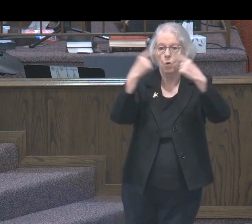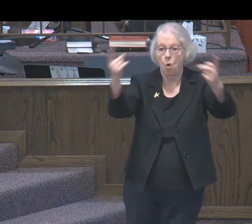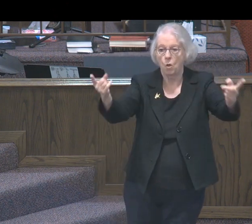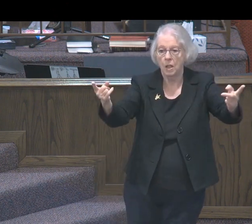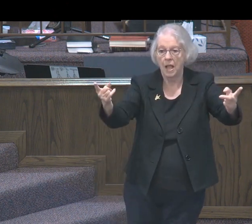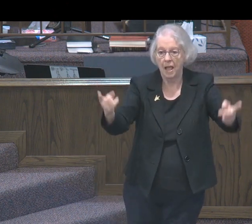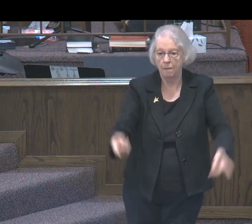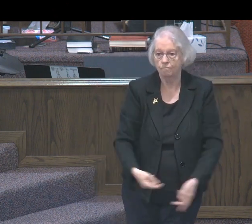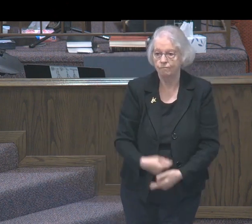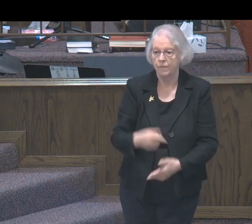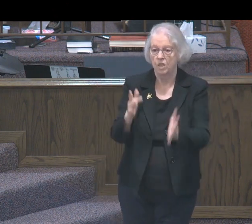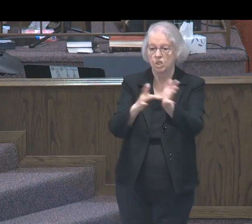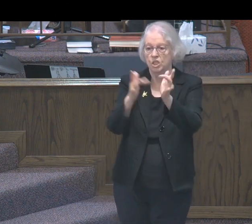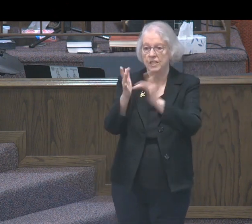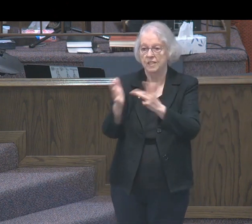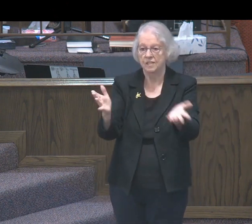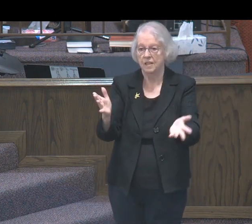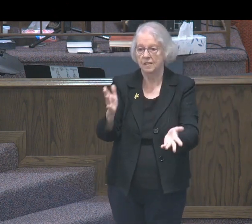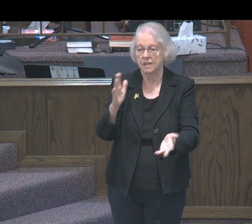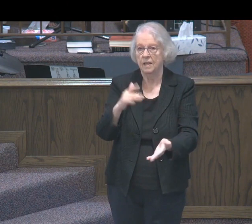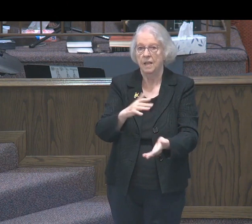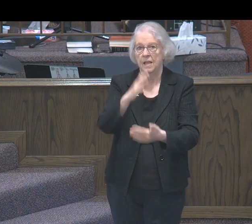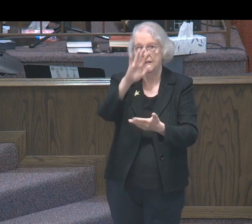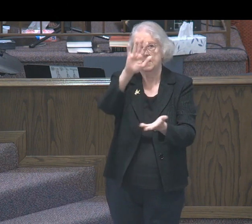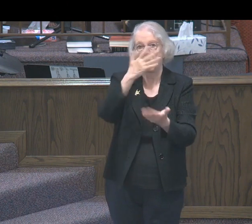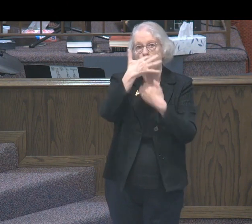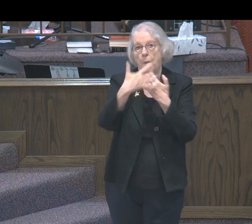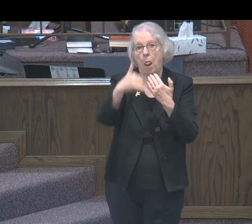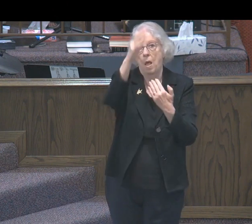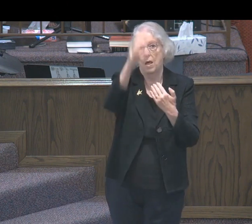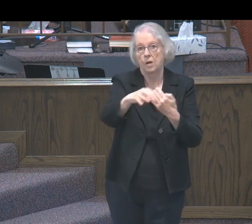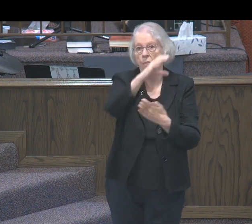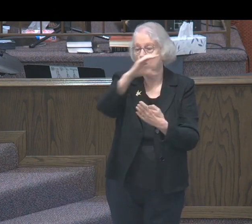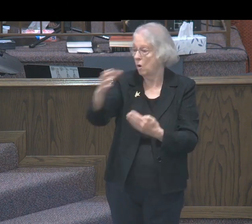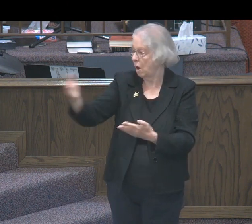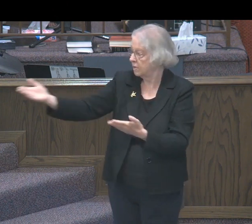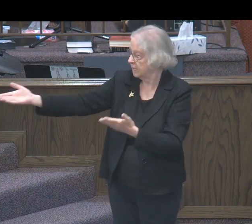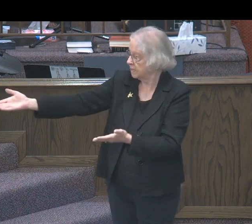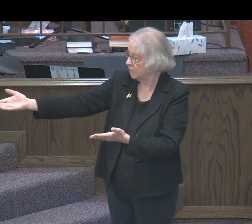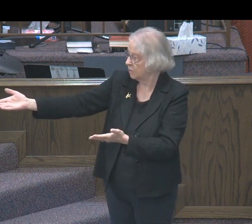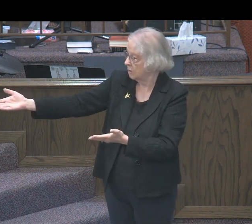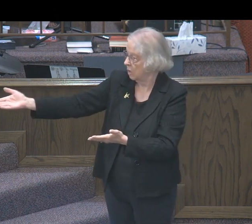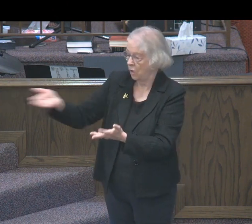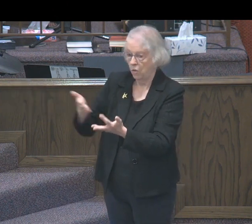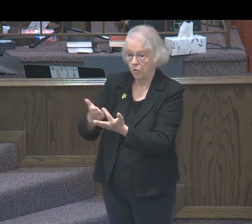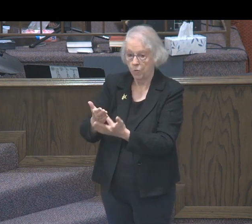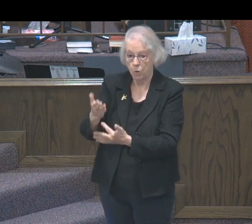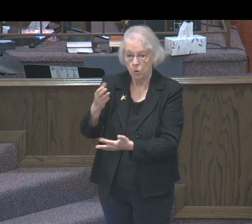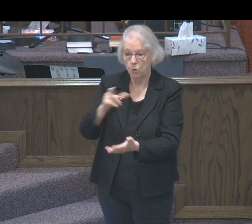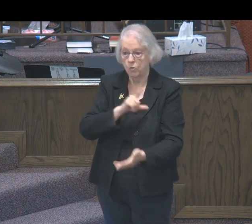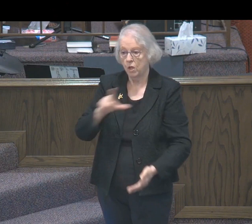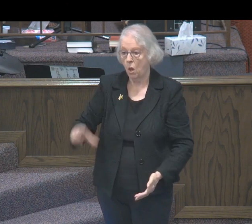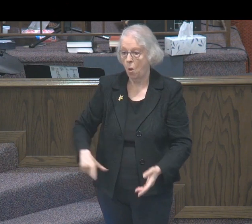the observance of the Lord's Supper. So as we partake of that this morning, I would invite